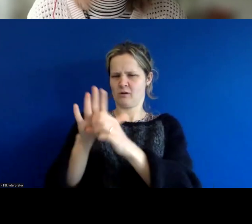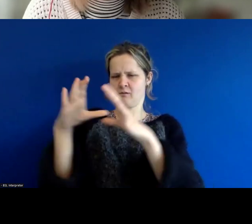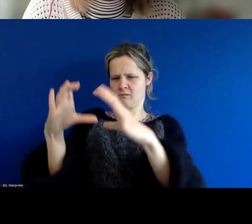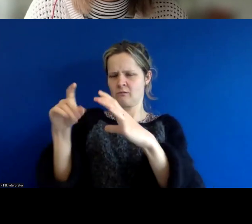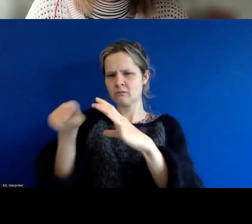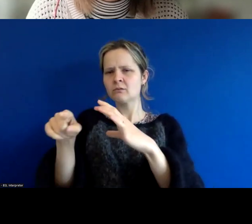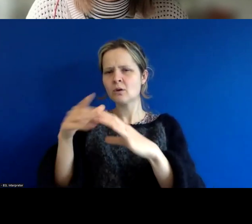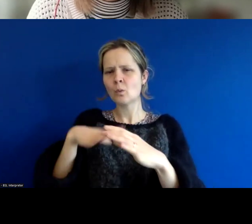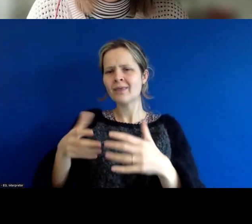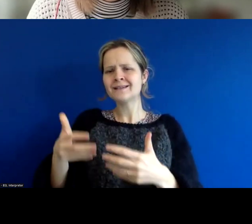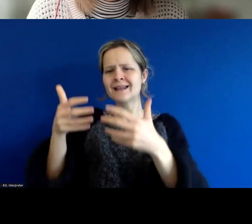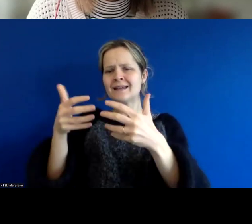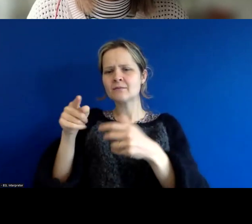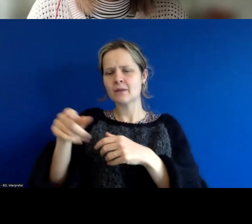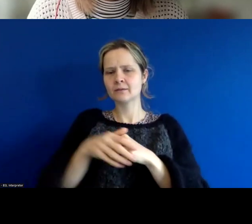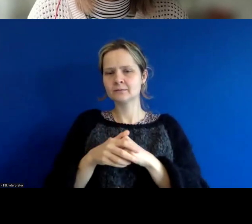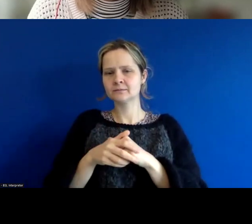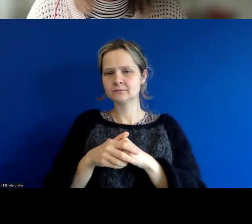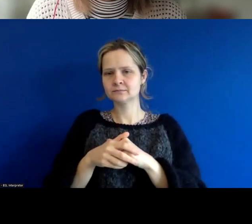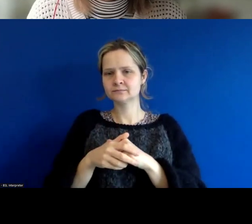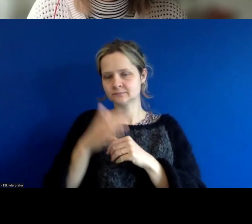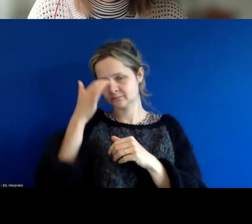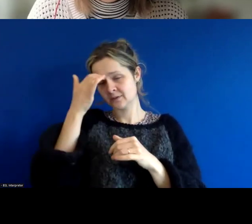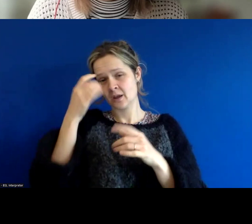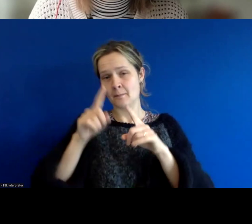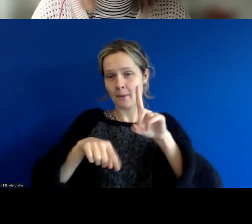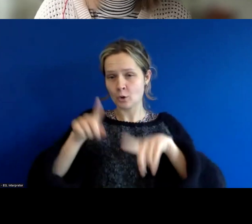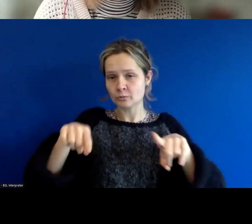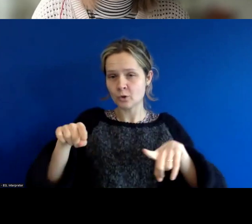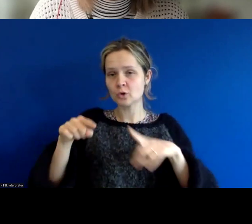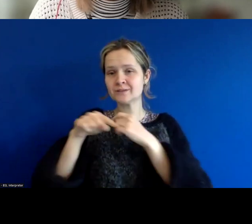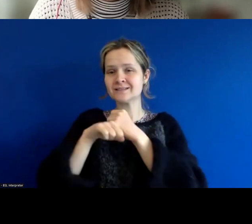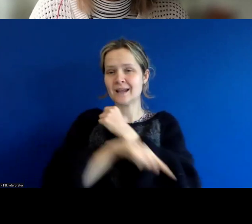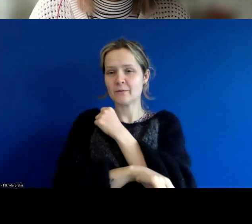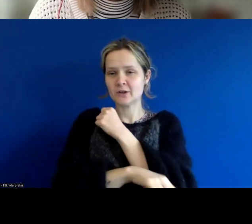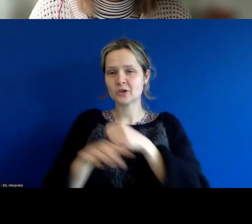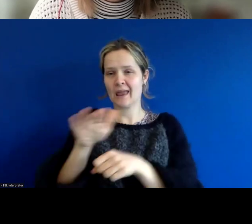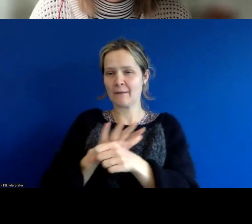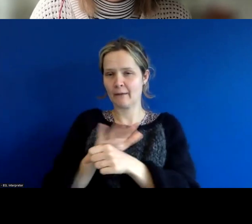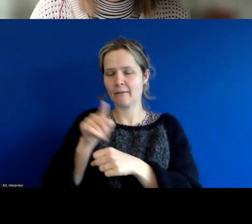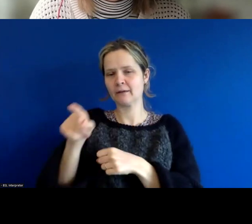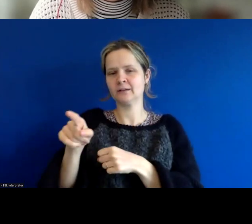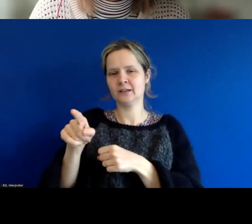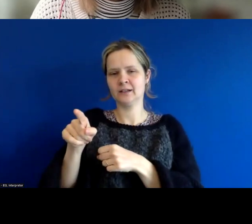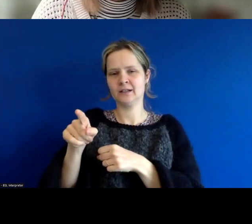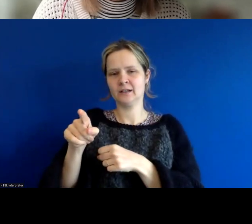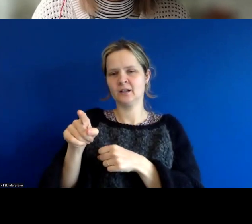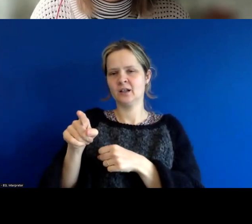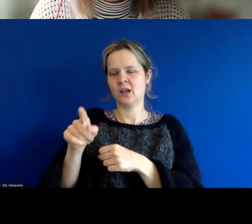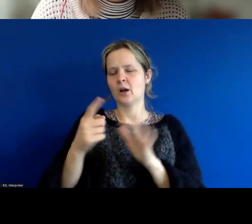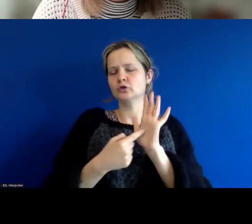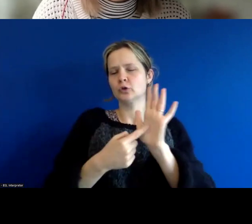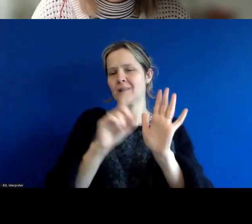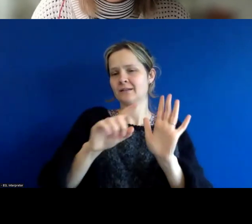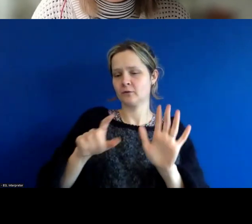data source, which is indices of multiple deprivation. And as you hover over these areas, which I'll show you shortly, you can see the